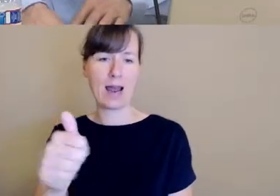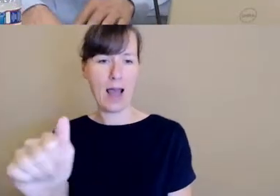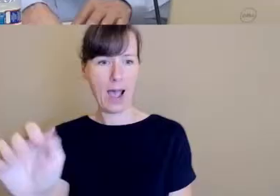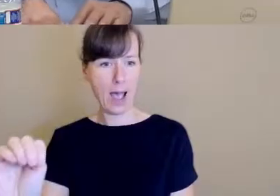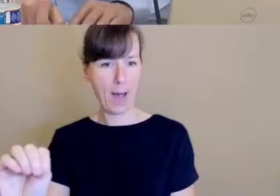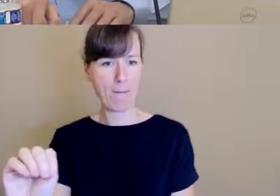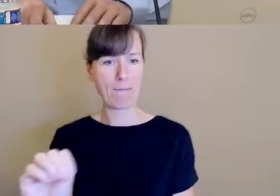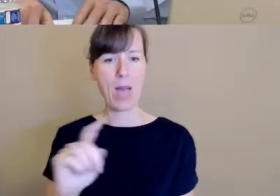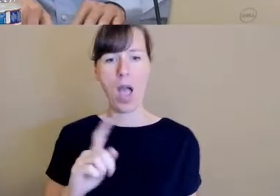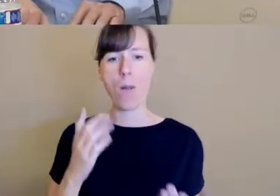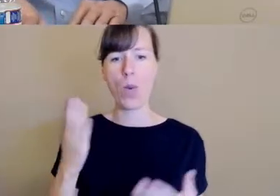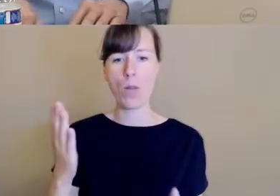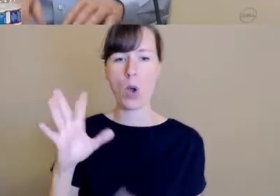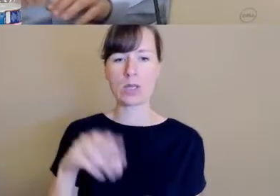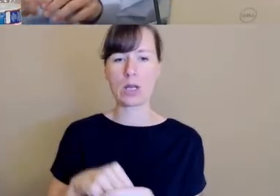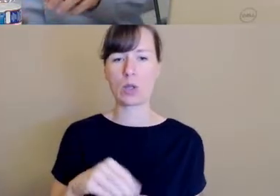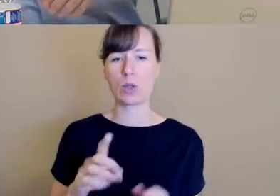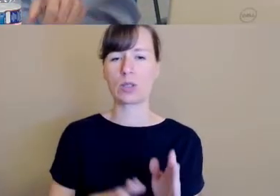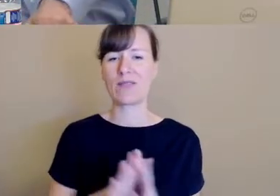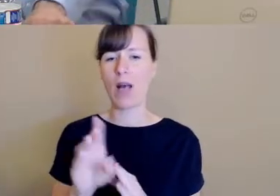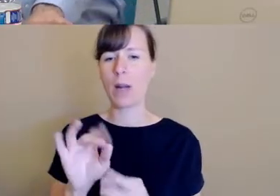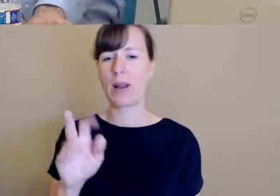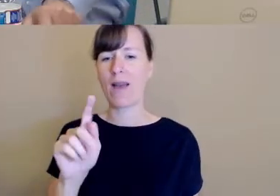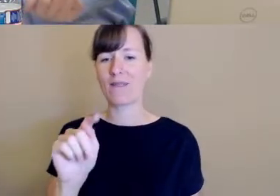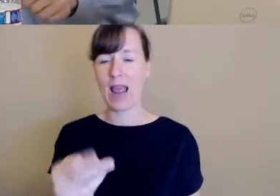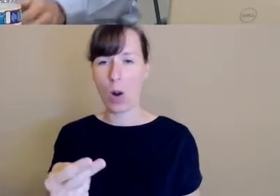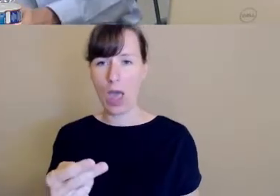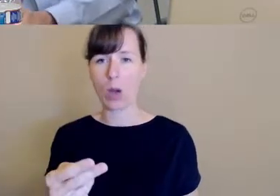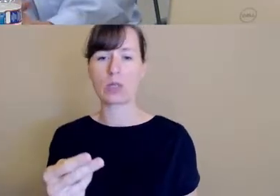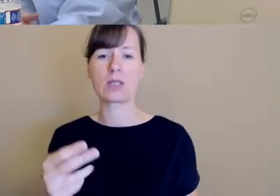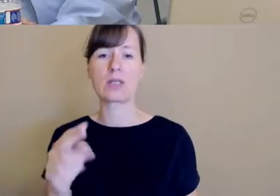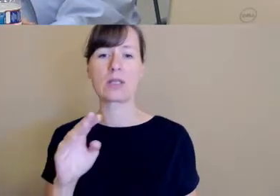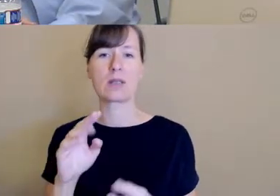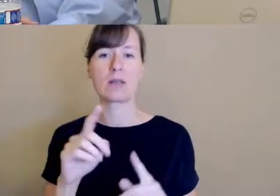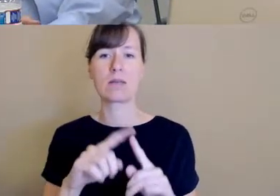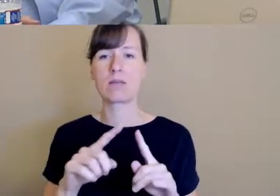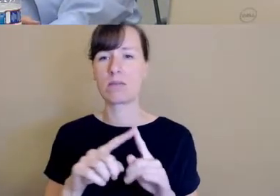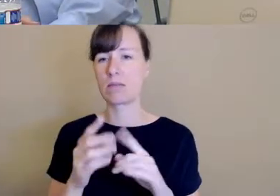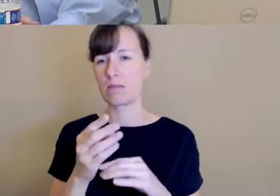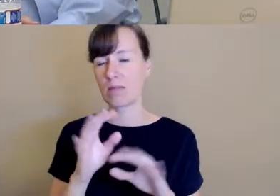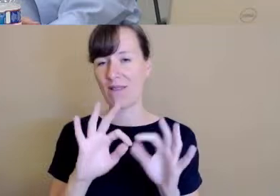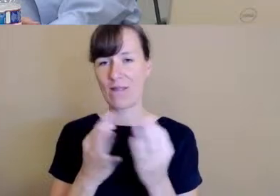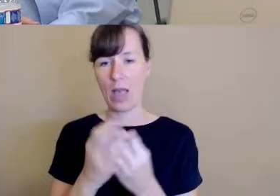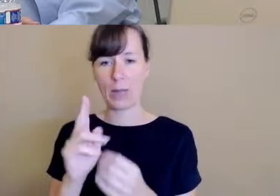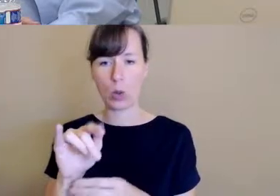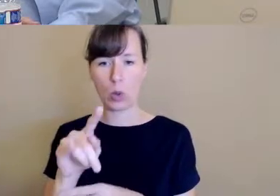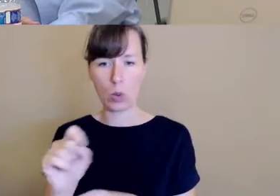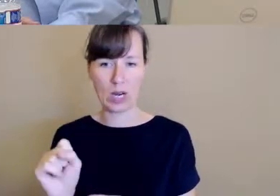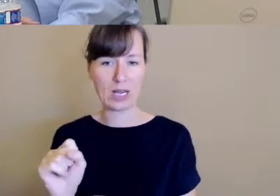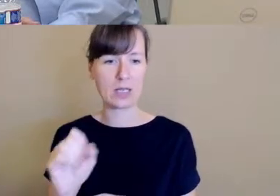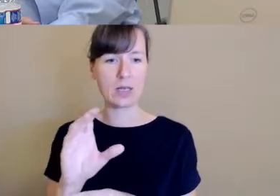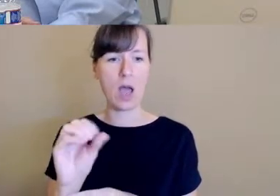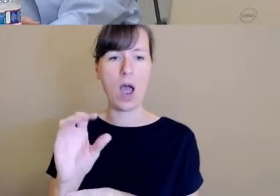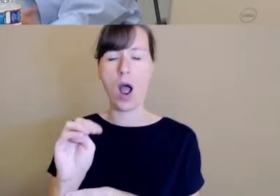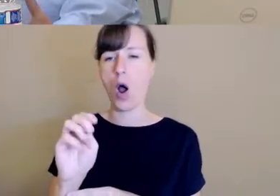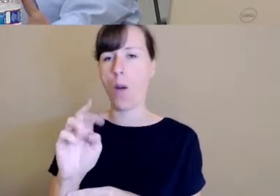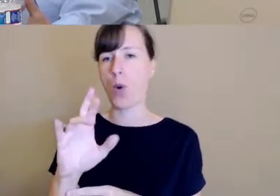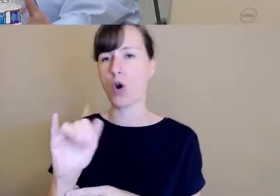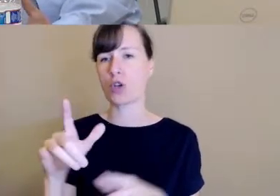will give an update on the bike trail at the Maytown meeting as it relates to the draft and scope and cost